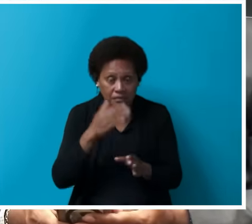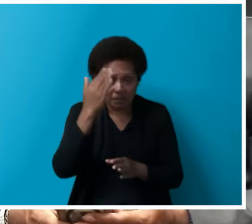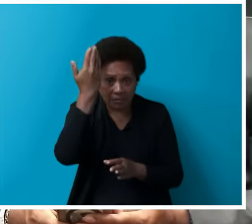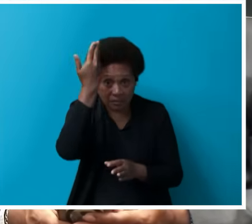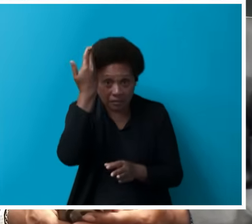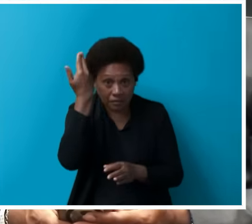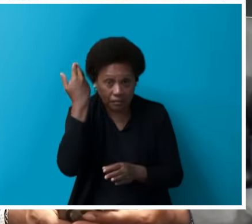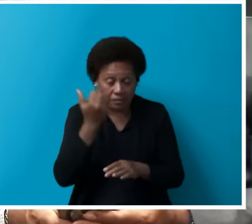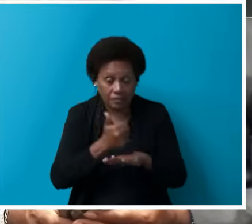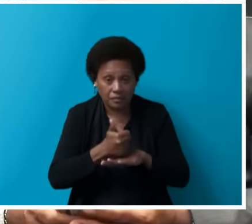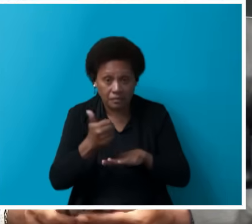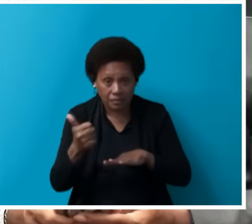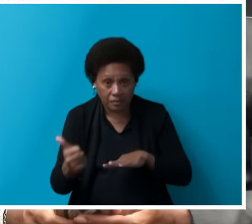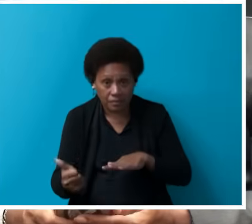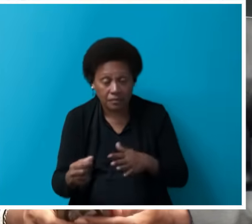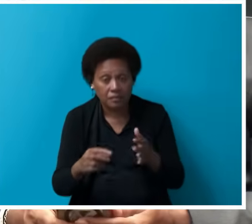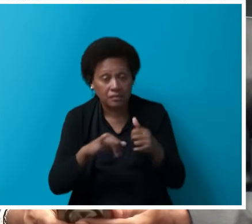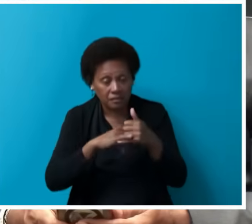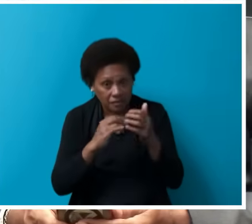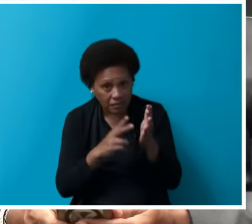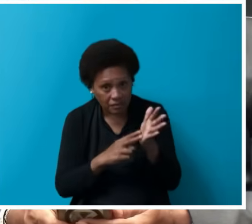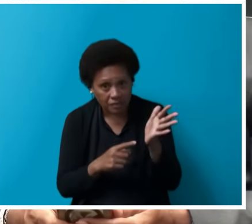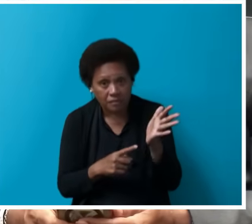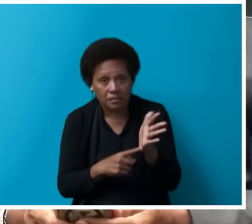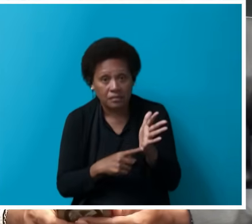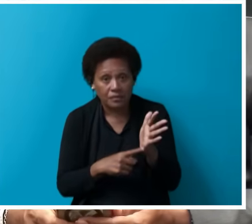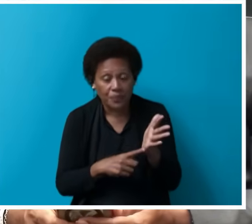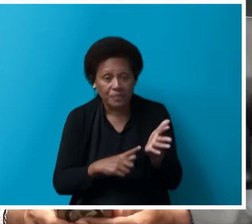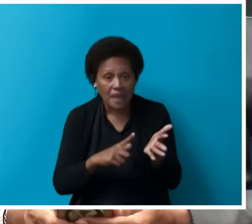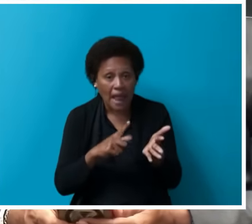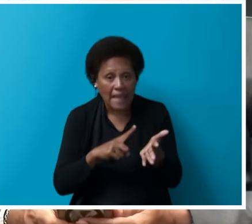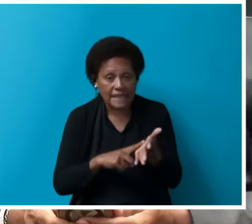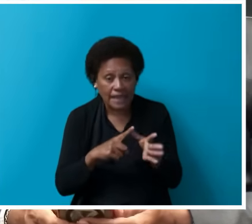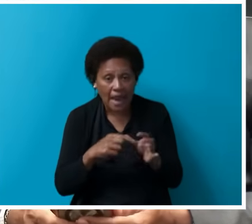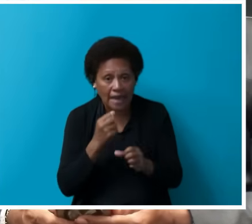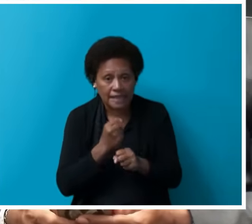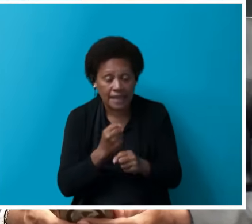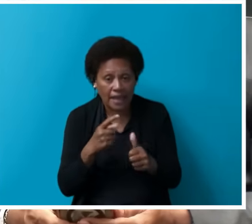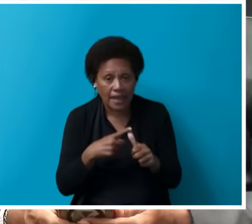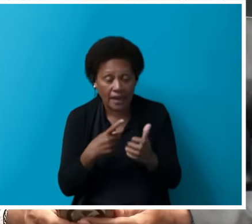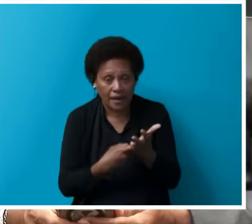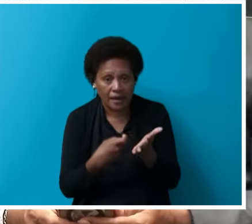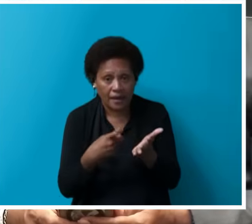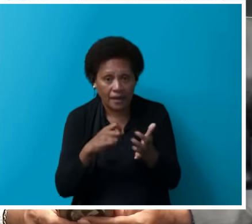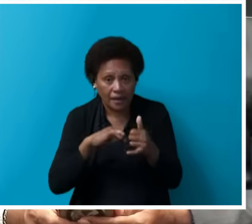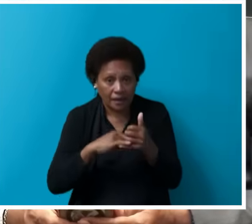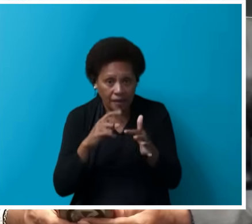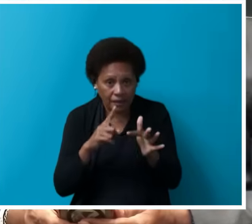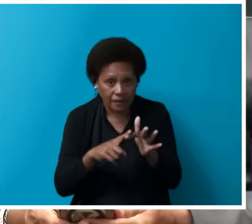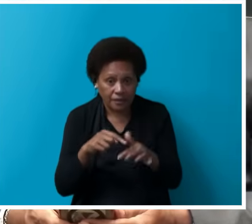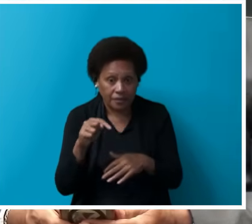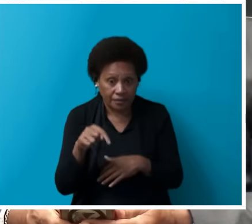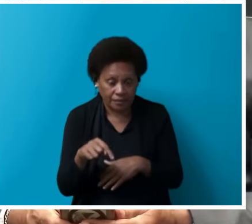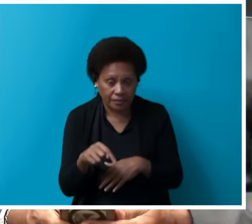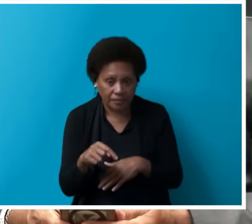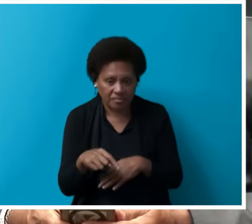to SBT government to Lesenian Garase government, that this was the only government that ever did anything for